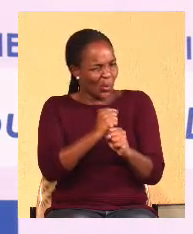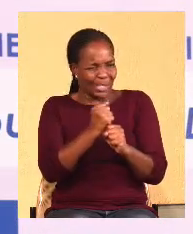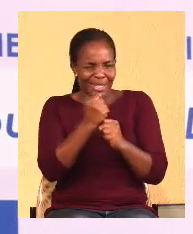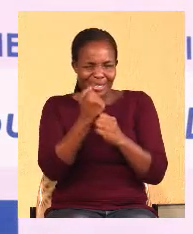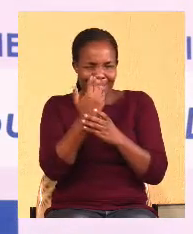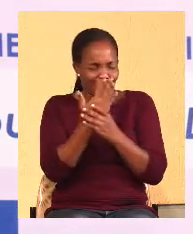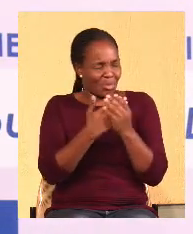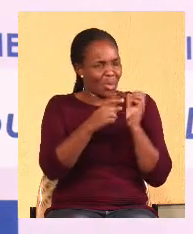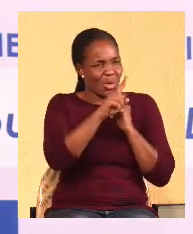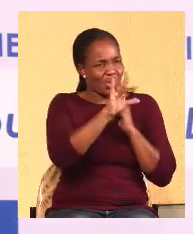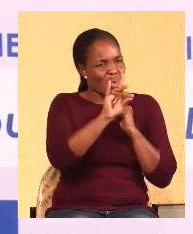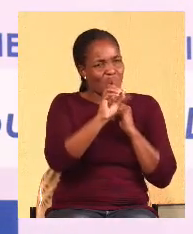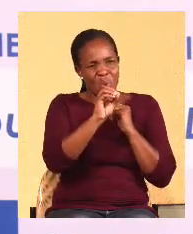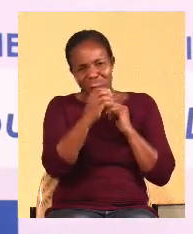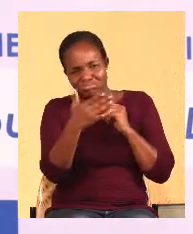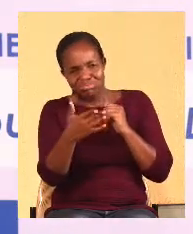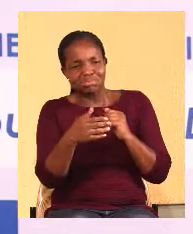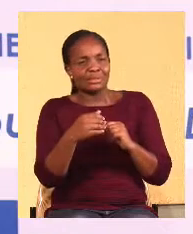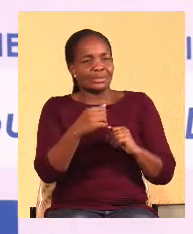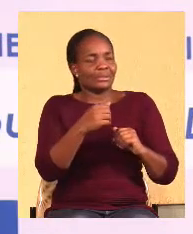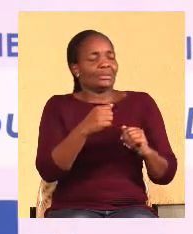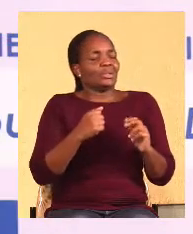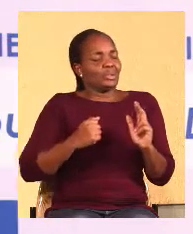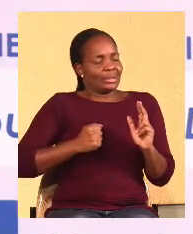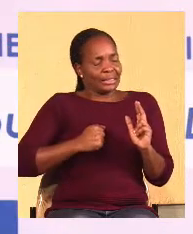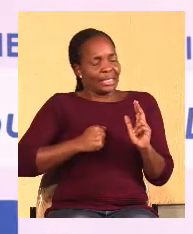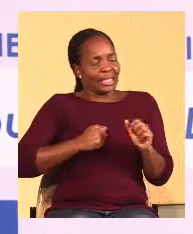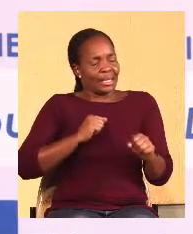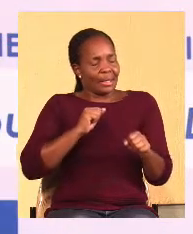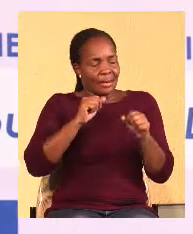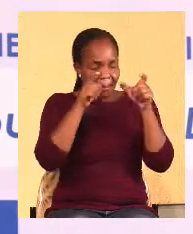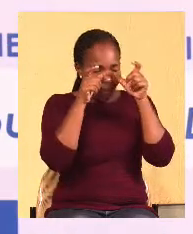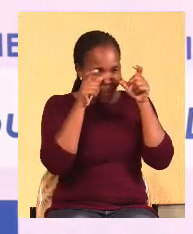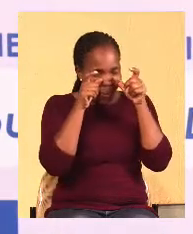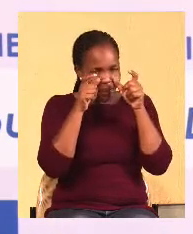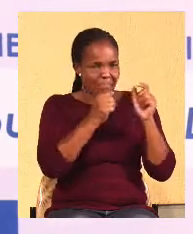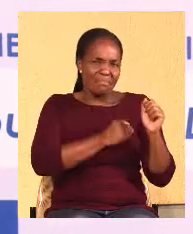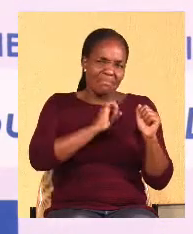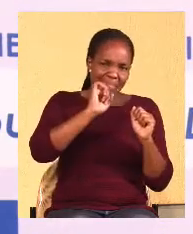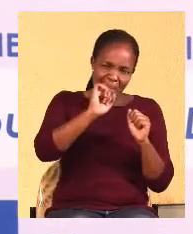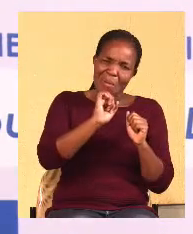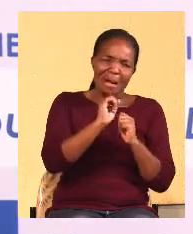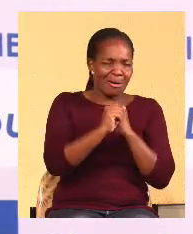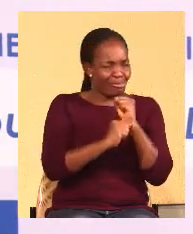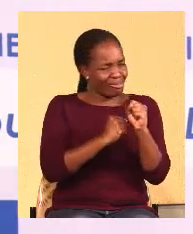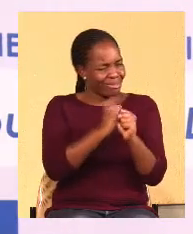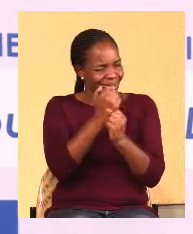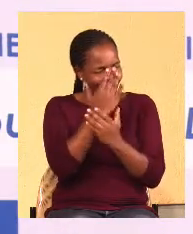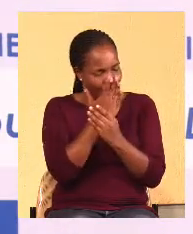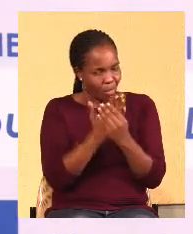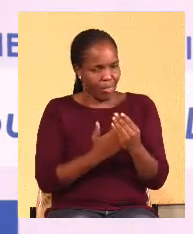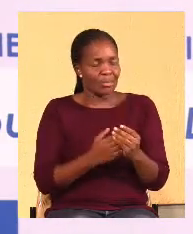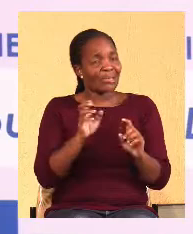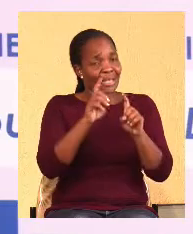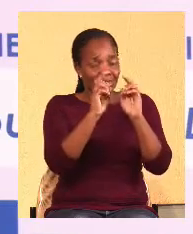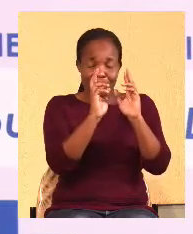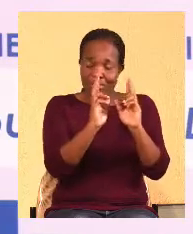and meeting many friends, and I want to greet all my friends to honor our old, our